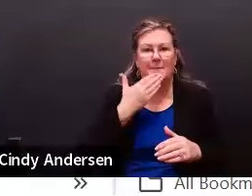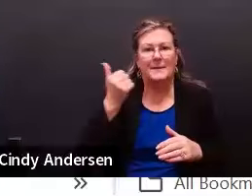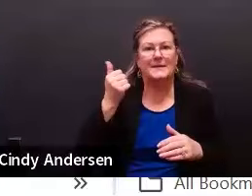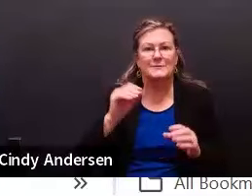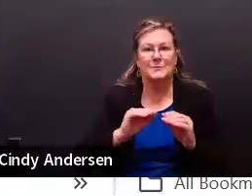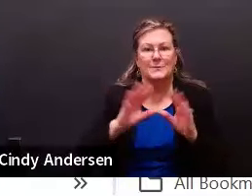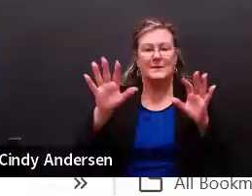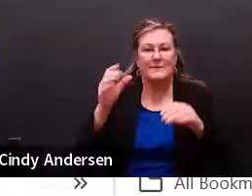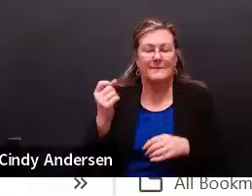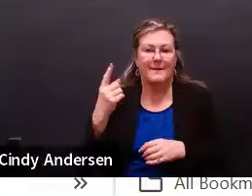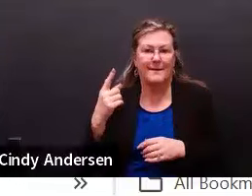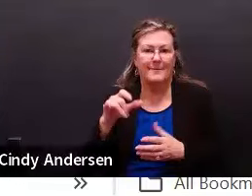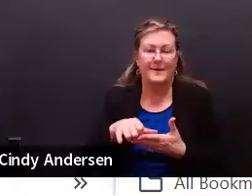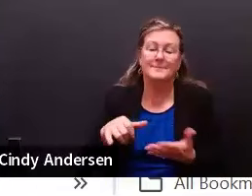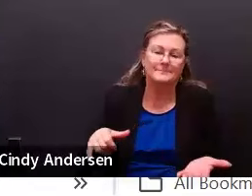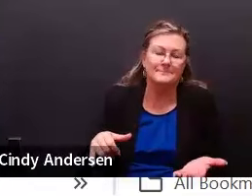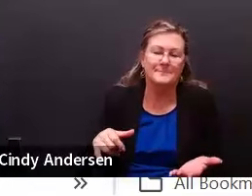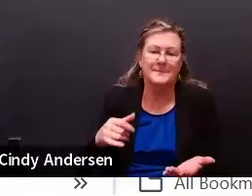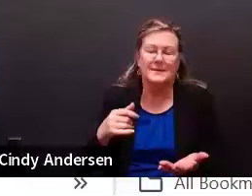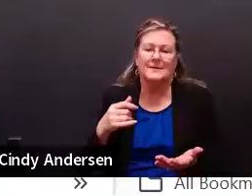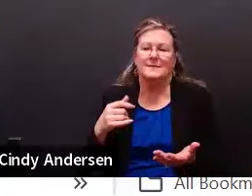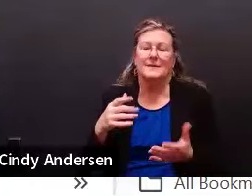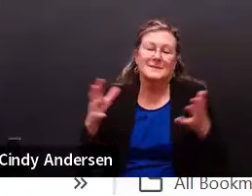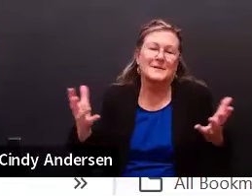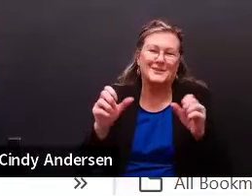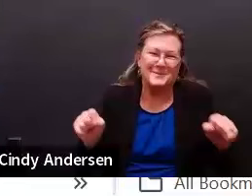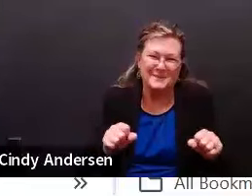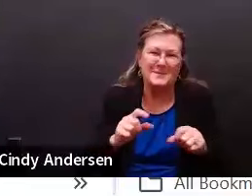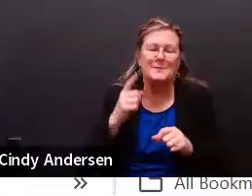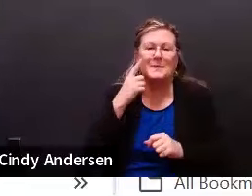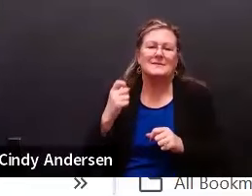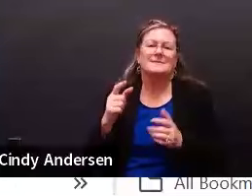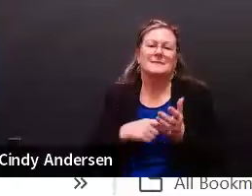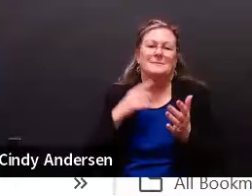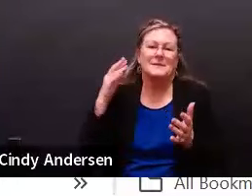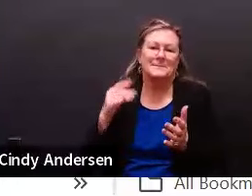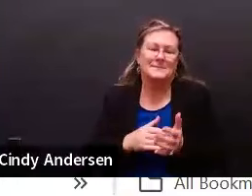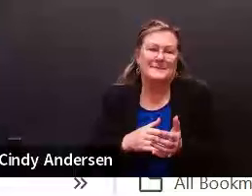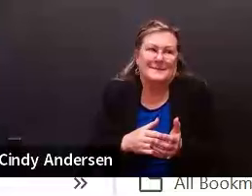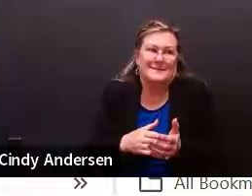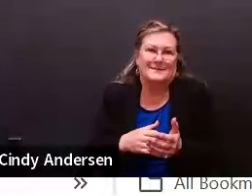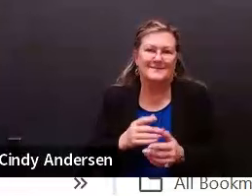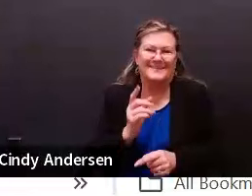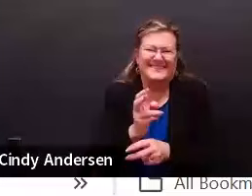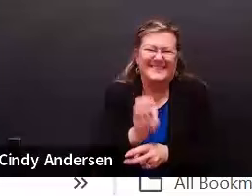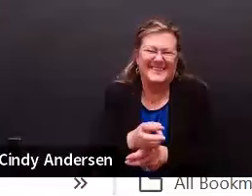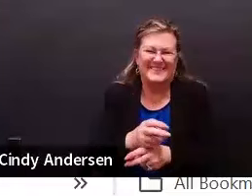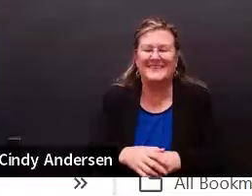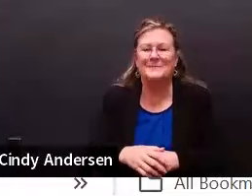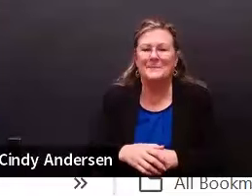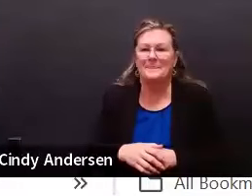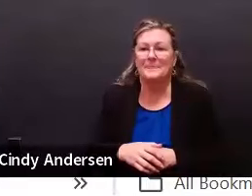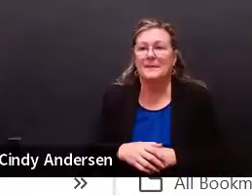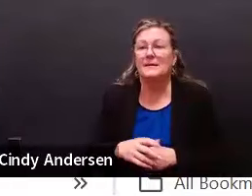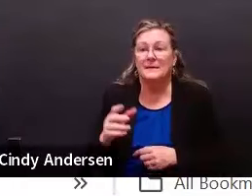to clarify as much as we can, because yes, again, sometimes it's gray. Right. And some of you